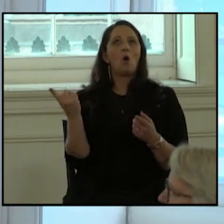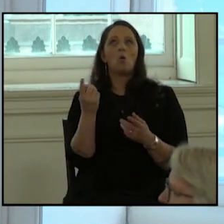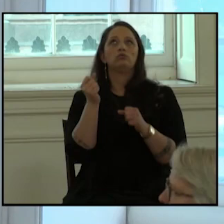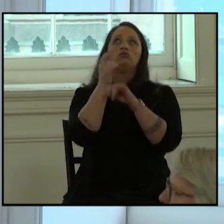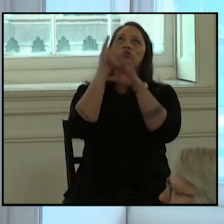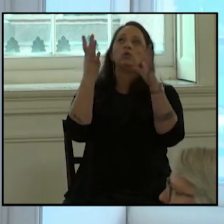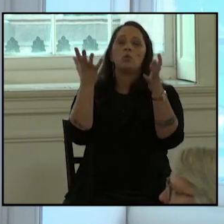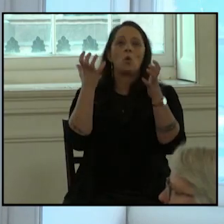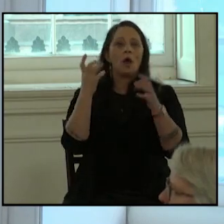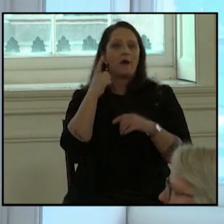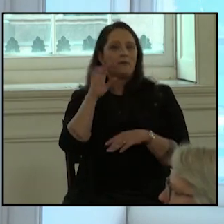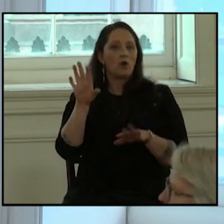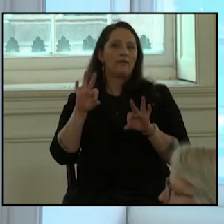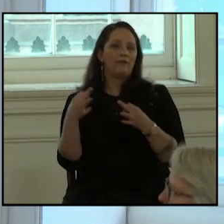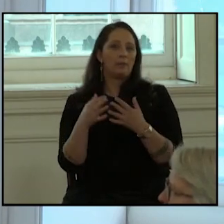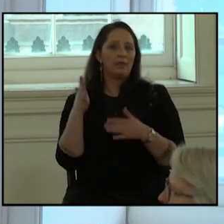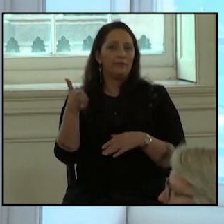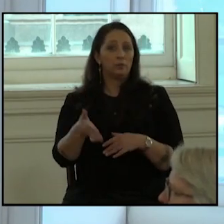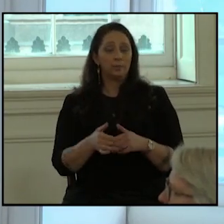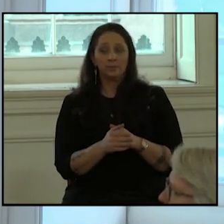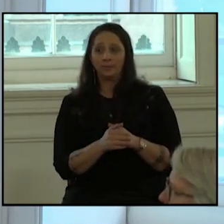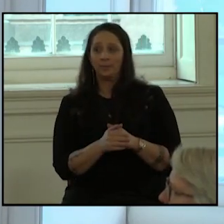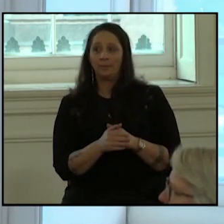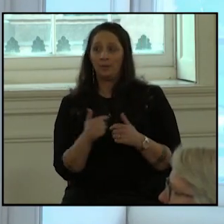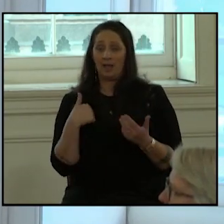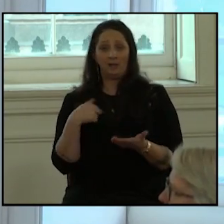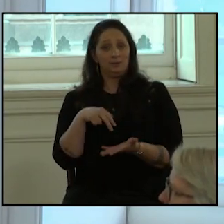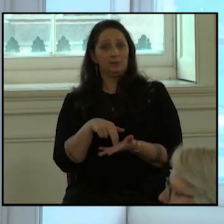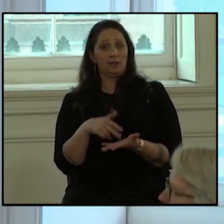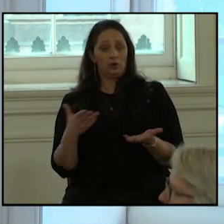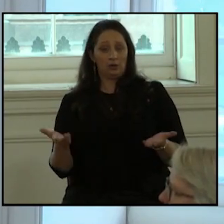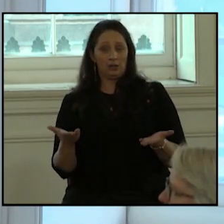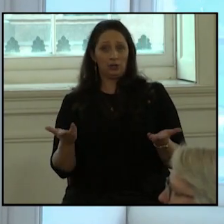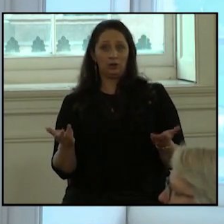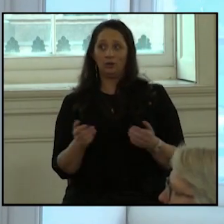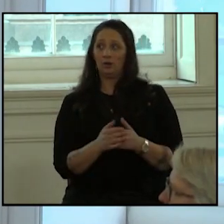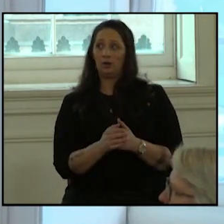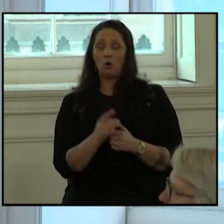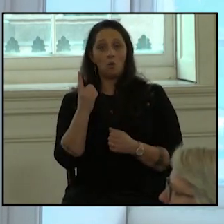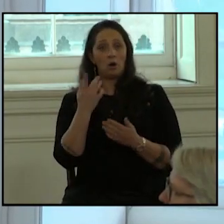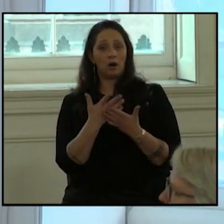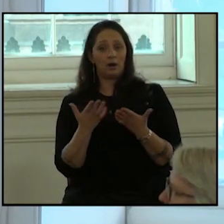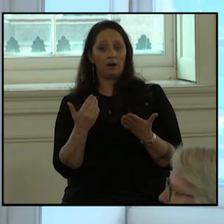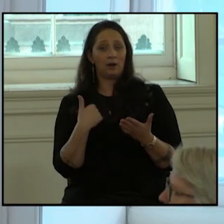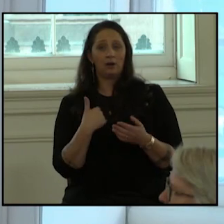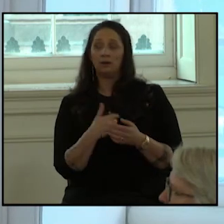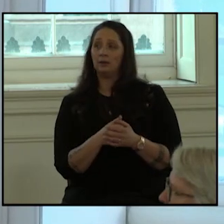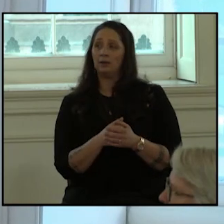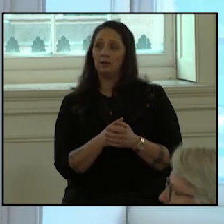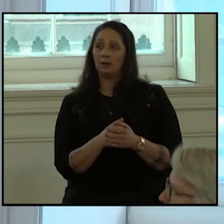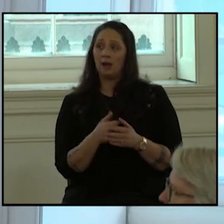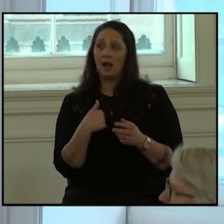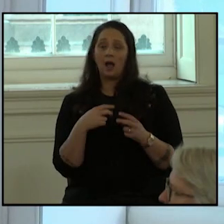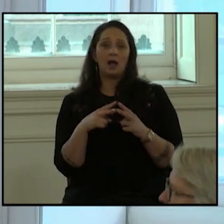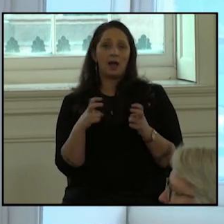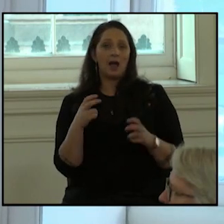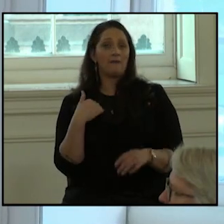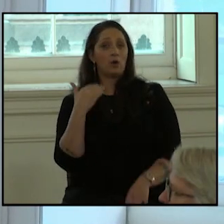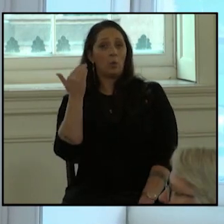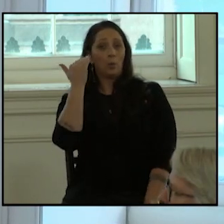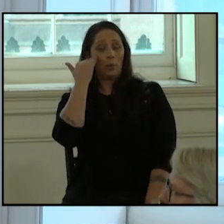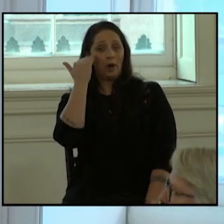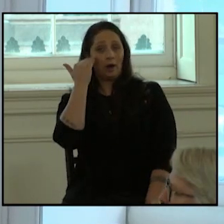dreamed of. So as I'm standing before you, one of the things that is that I'm very